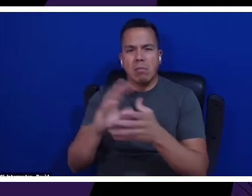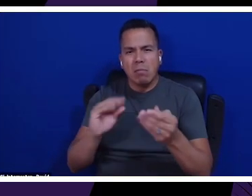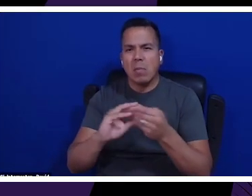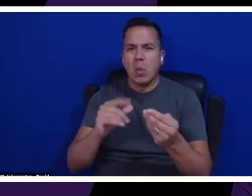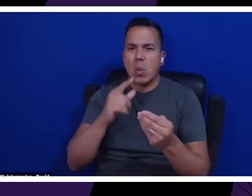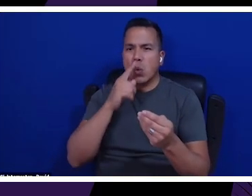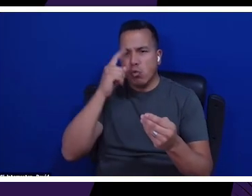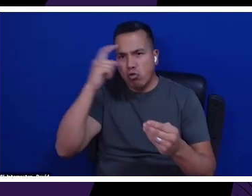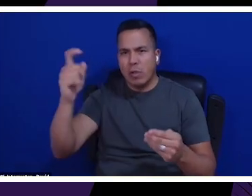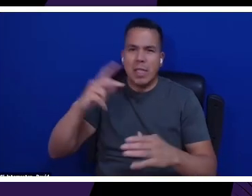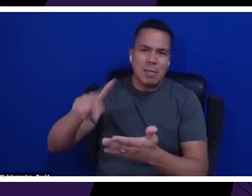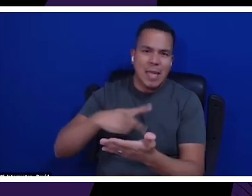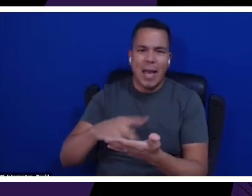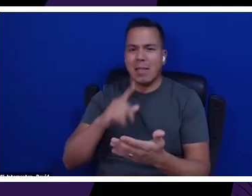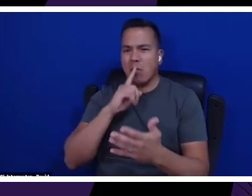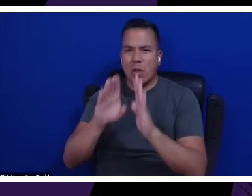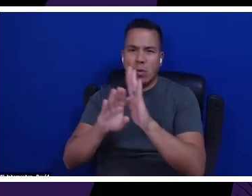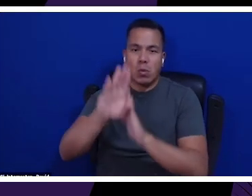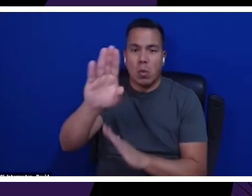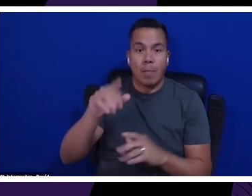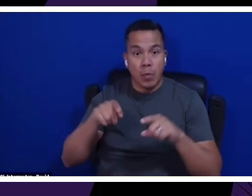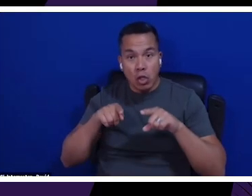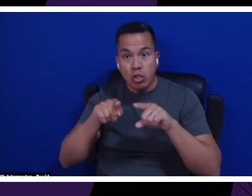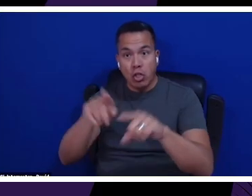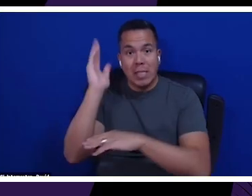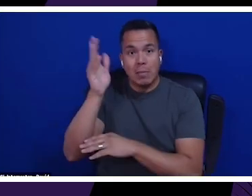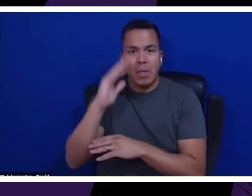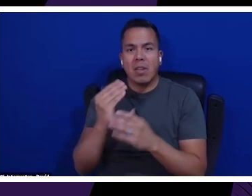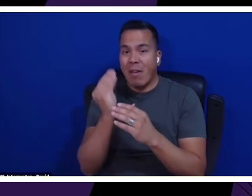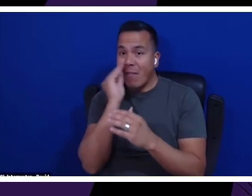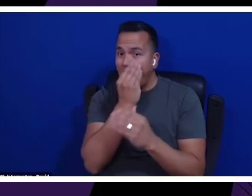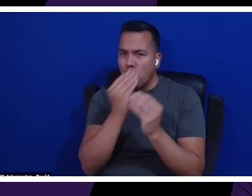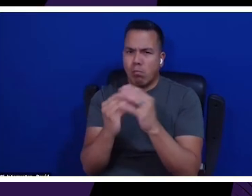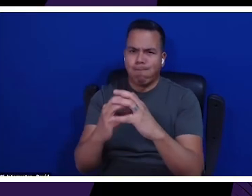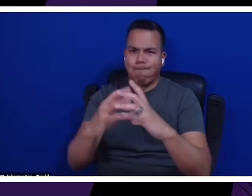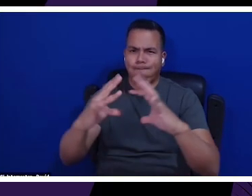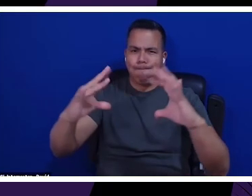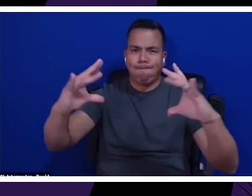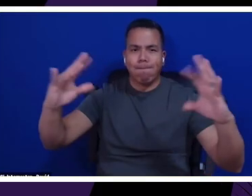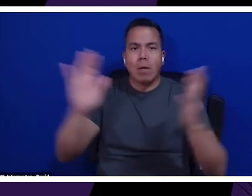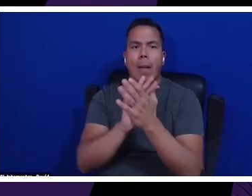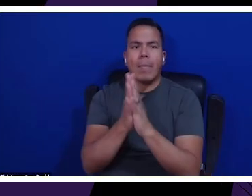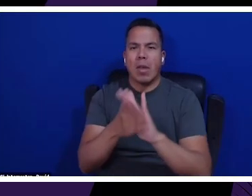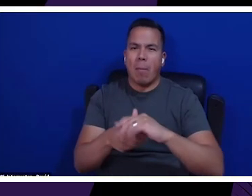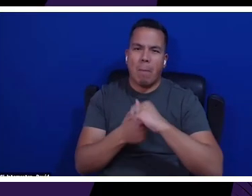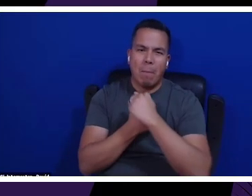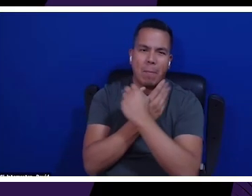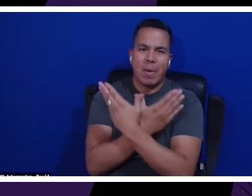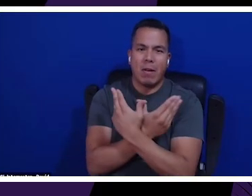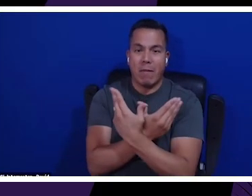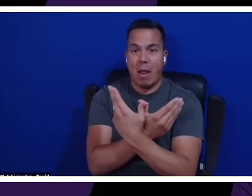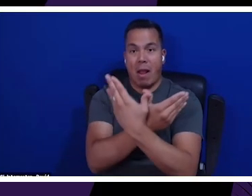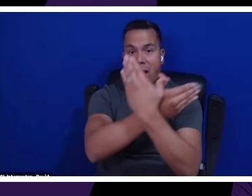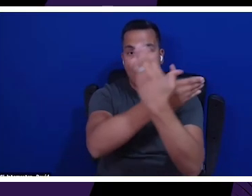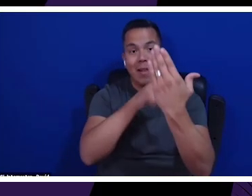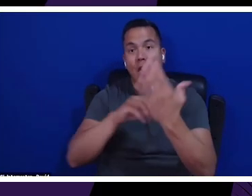all. During this, the flowers have blossomed into a large, powerful one and morphed into a butterfly large enough to carry the community to